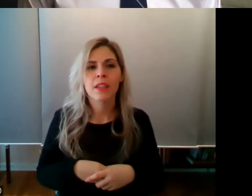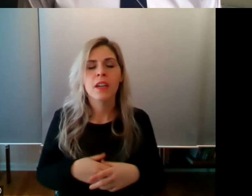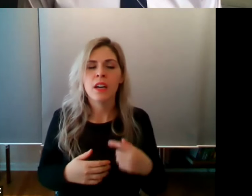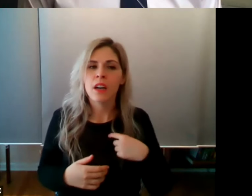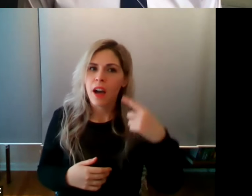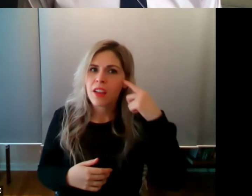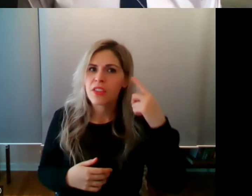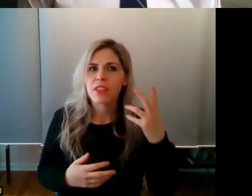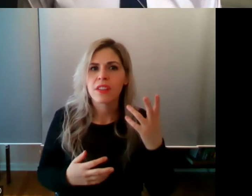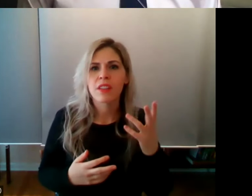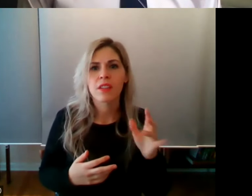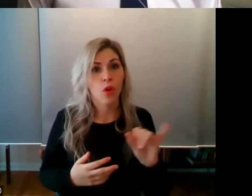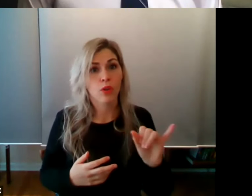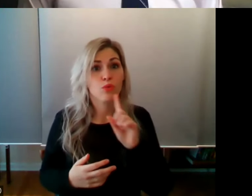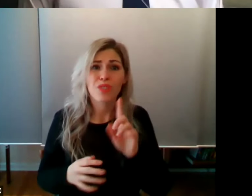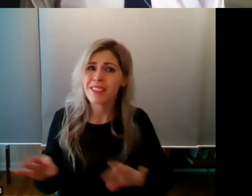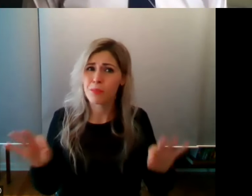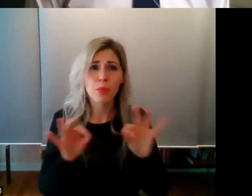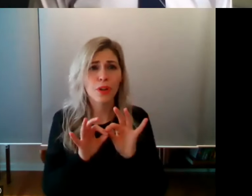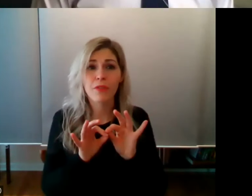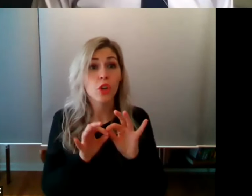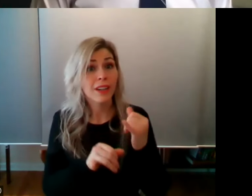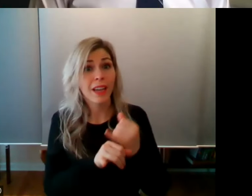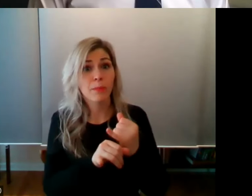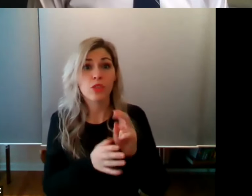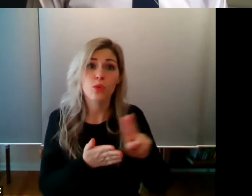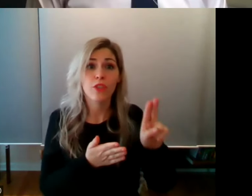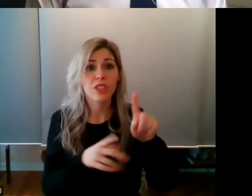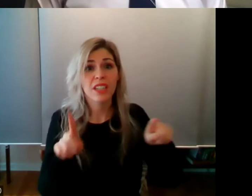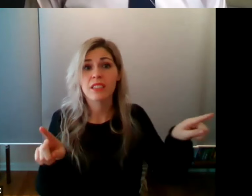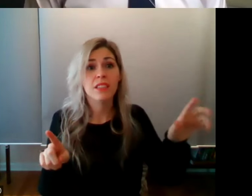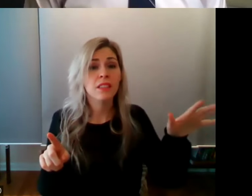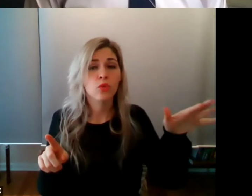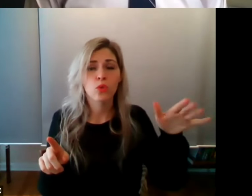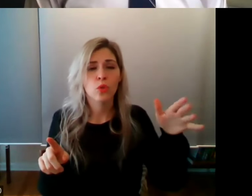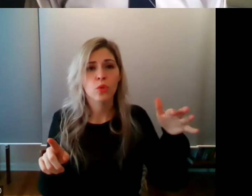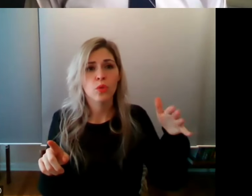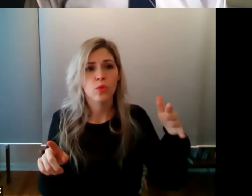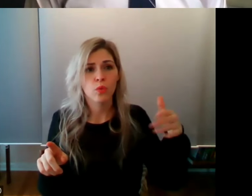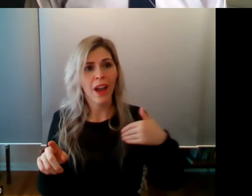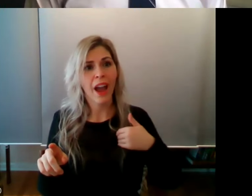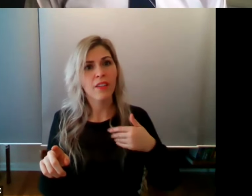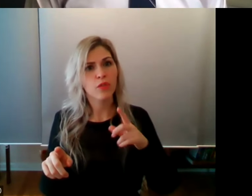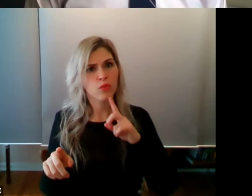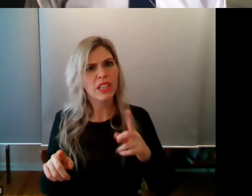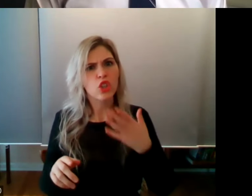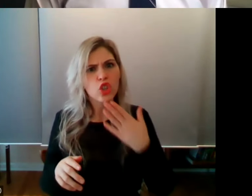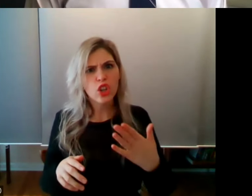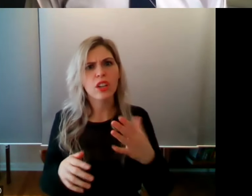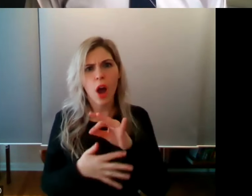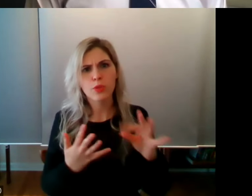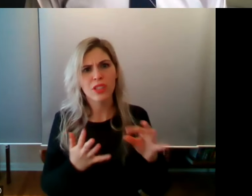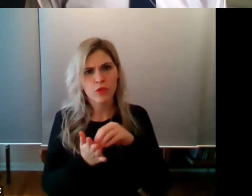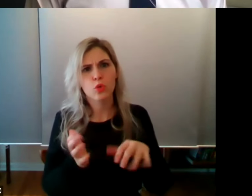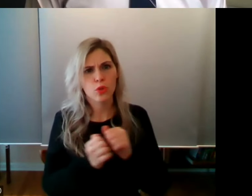think also it's really important for campuses to have productive avenues for students with disabilities